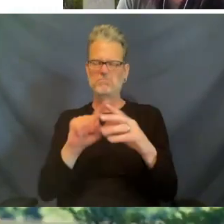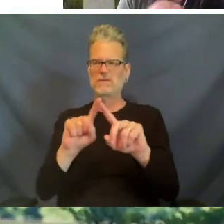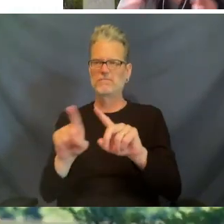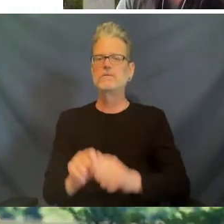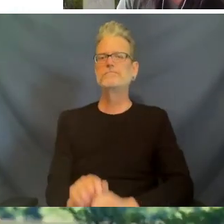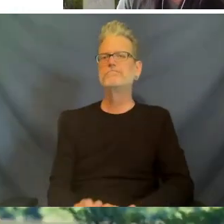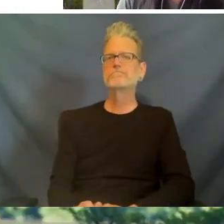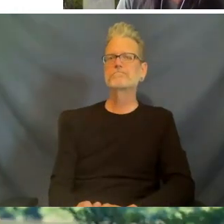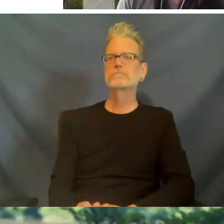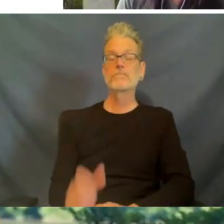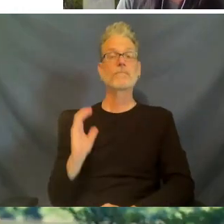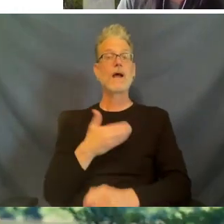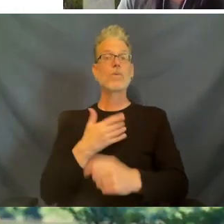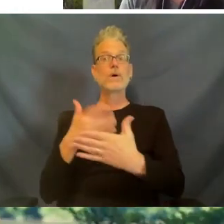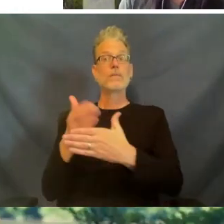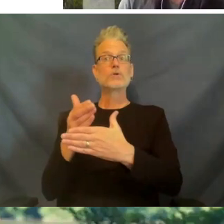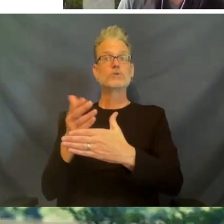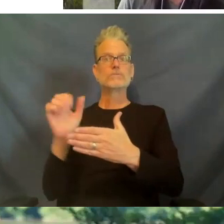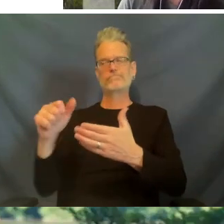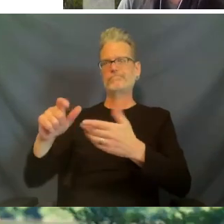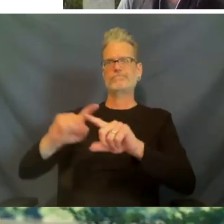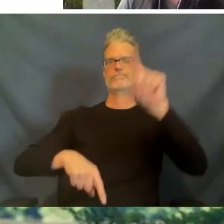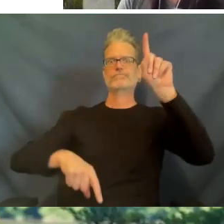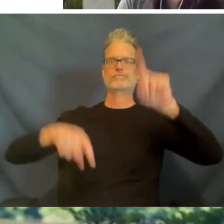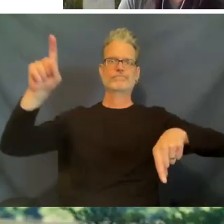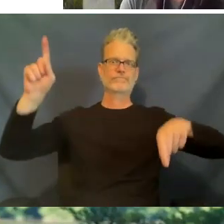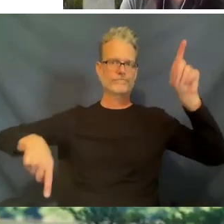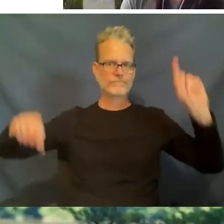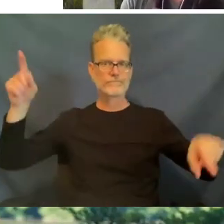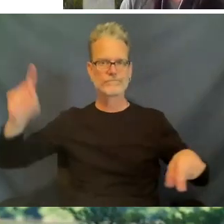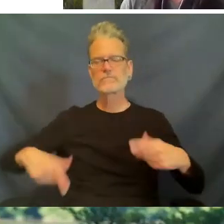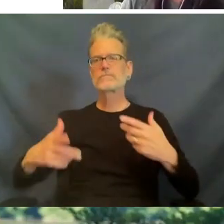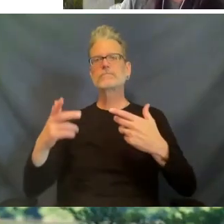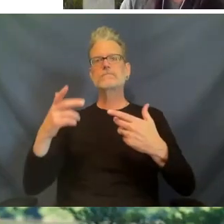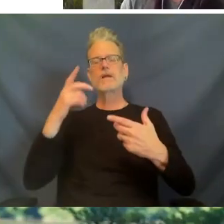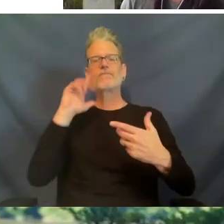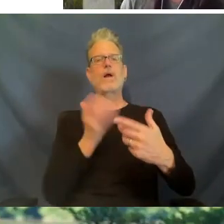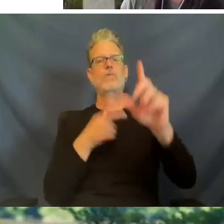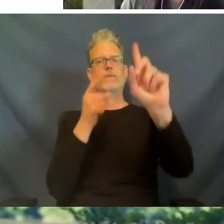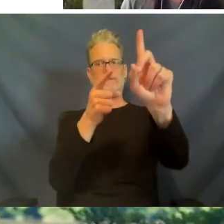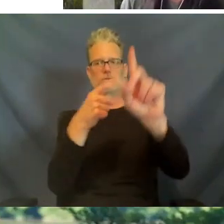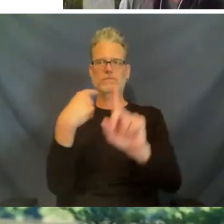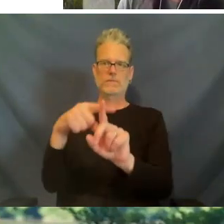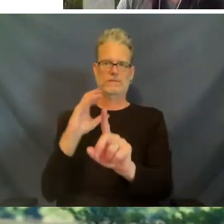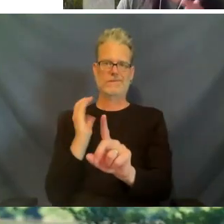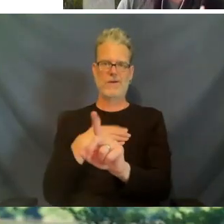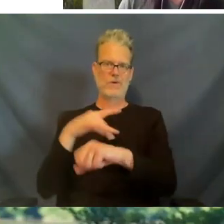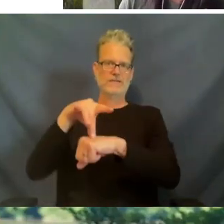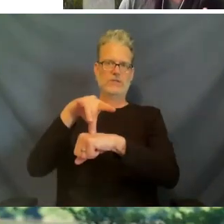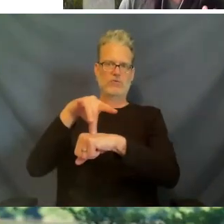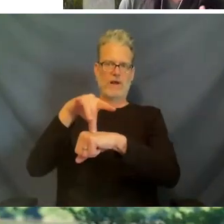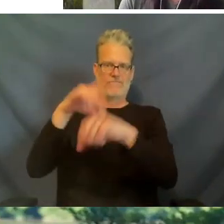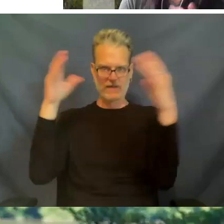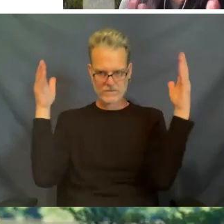So our partnerships can range widely to accommodate our broad mission and our geographic scope. I want to